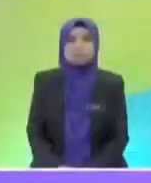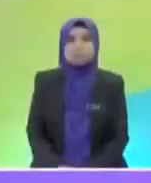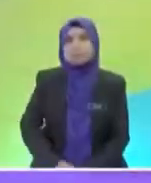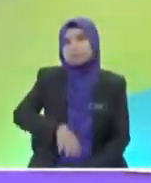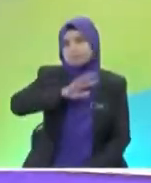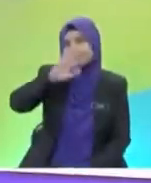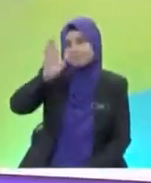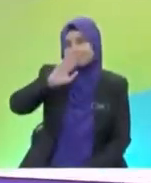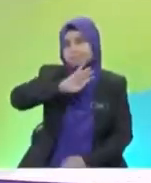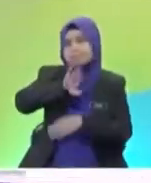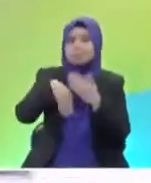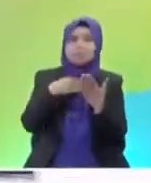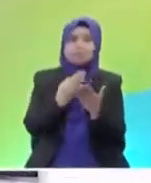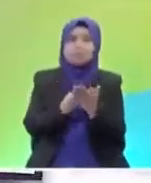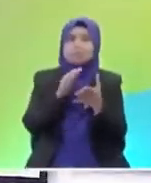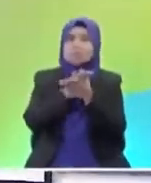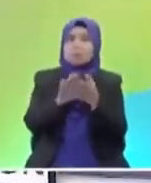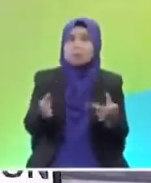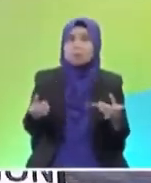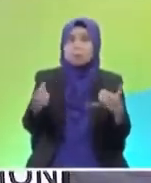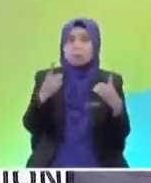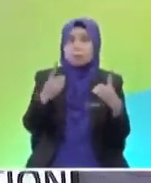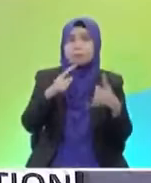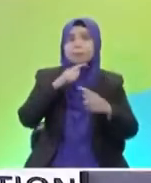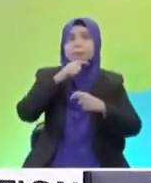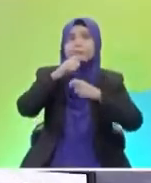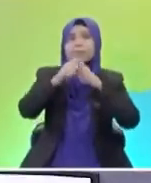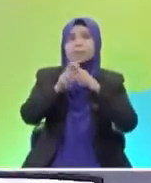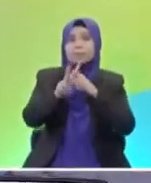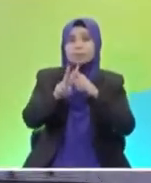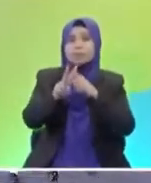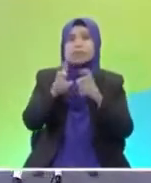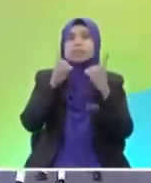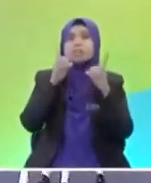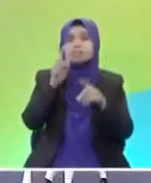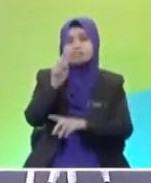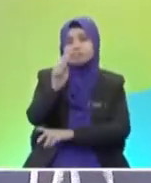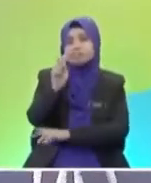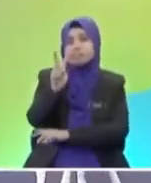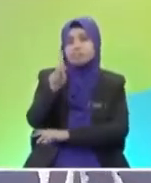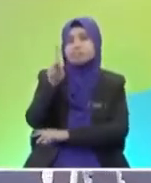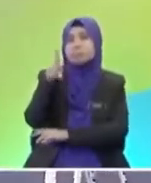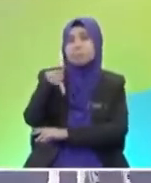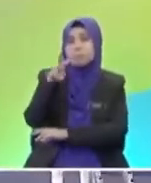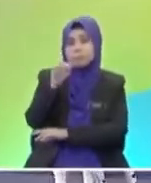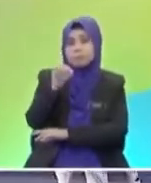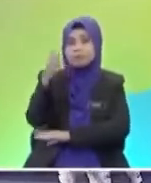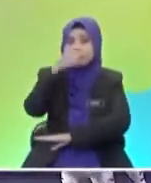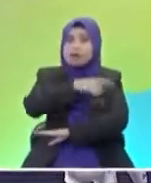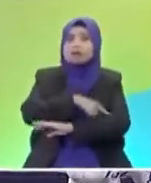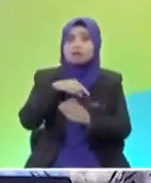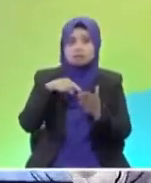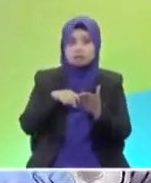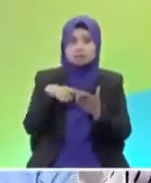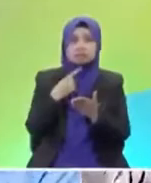Hi everybody, welcome to Tahap 2 here at Didik TV KPM. My name is Chris MJ and today we will